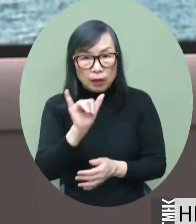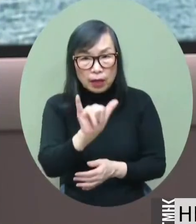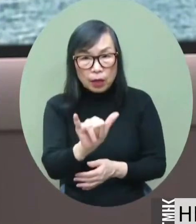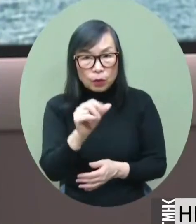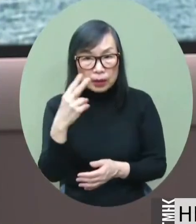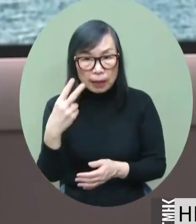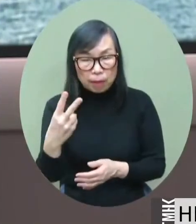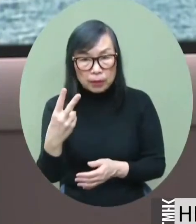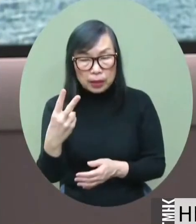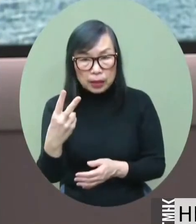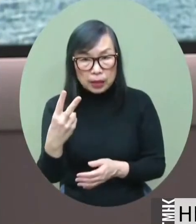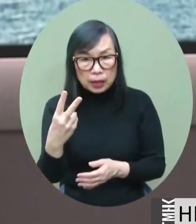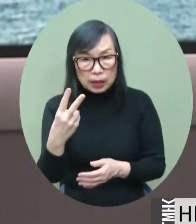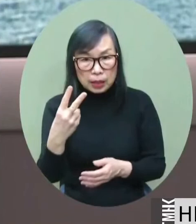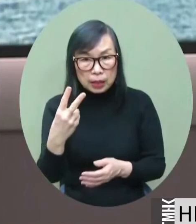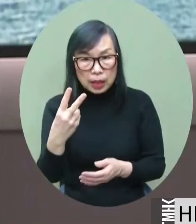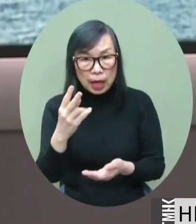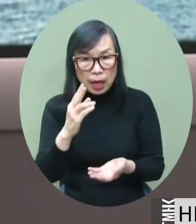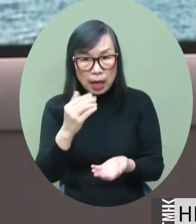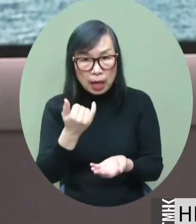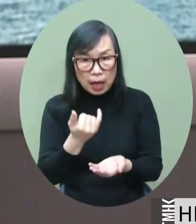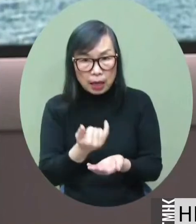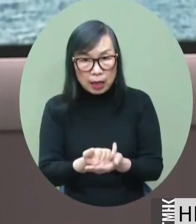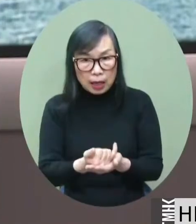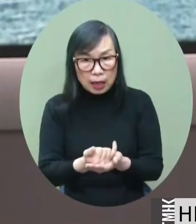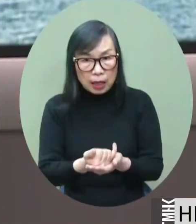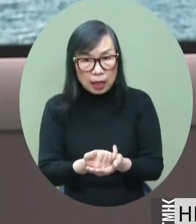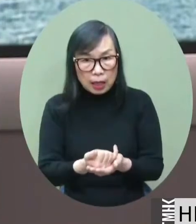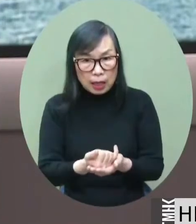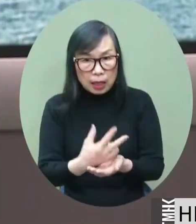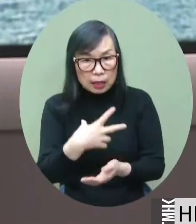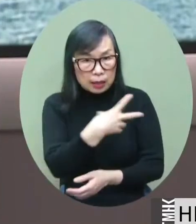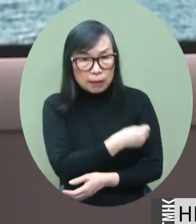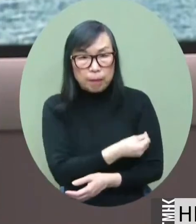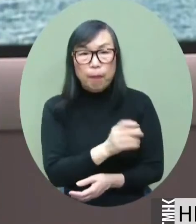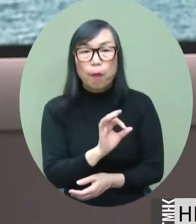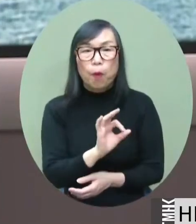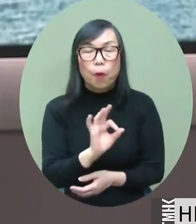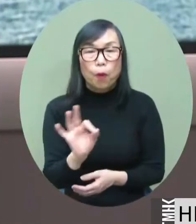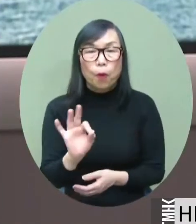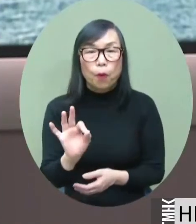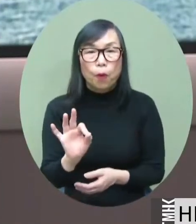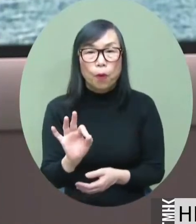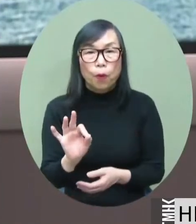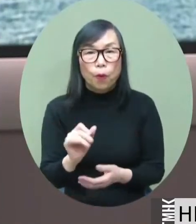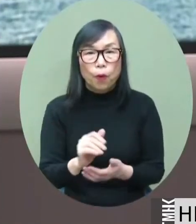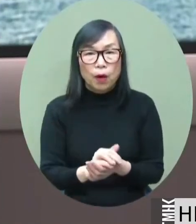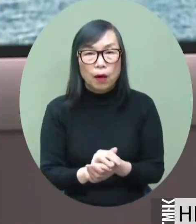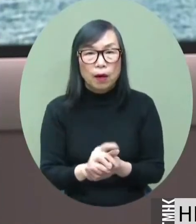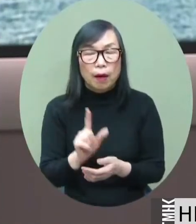jab. That is, 62 patients who passed away were not fully vaccinated,